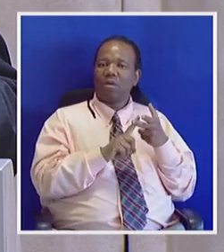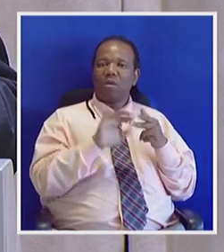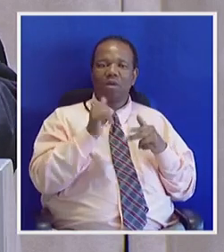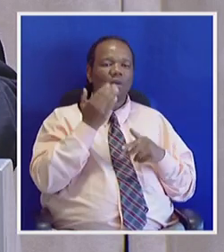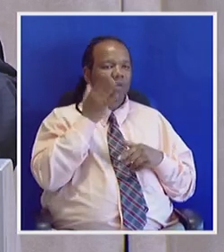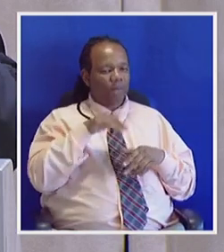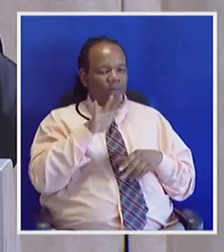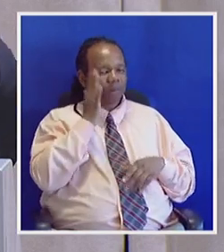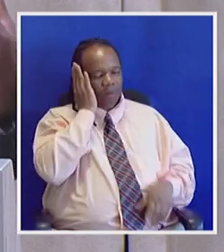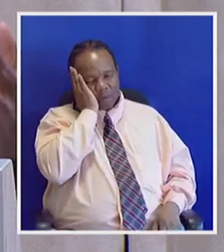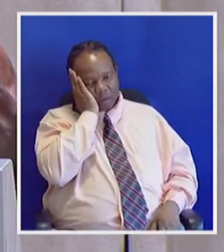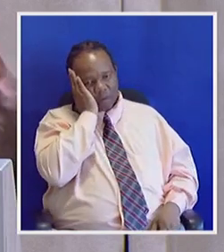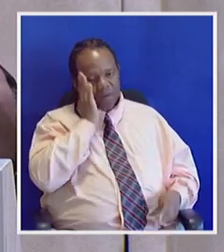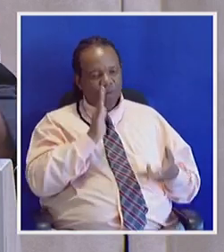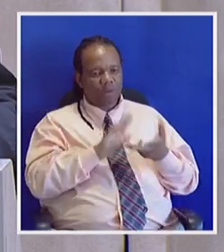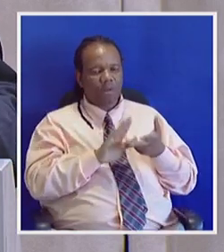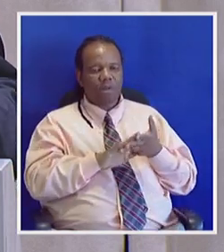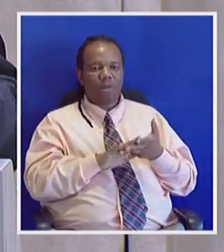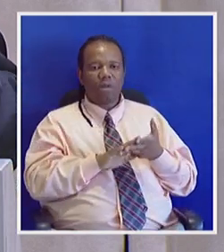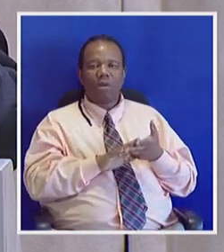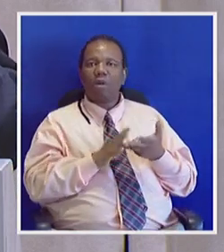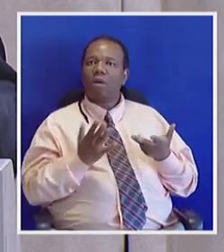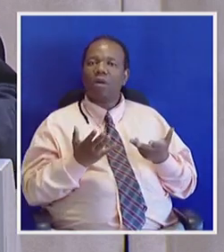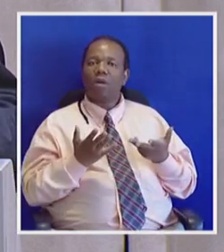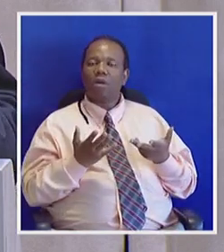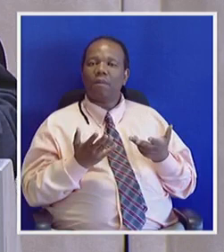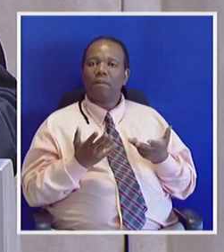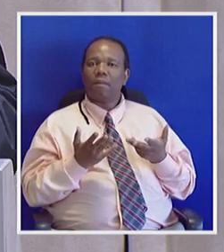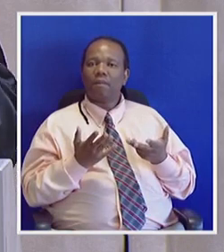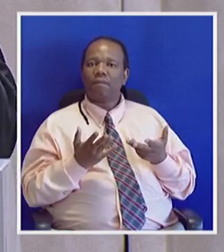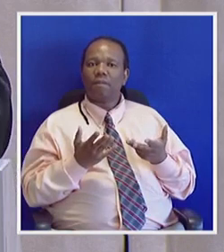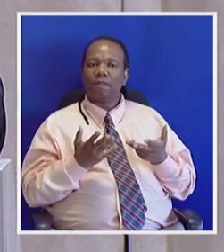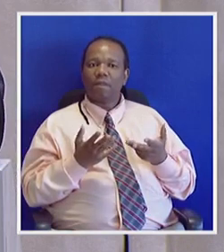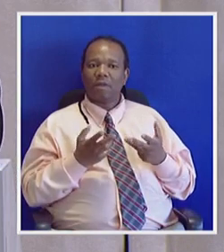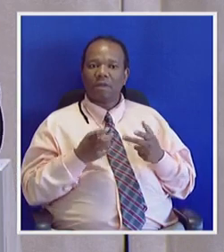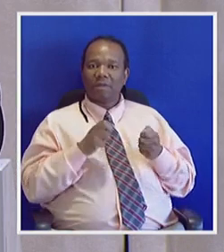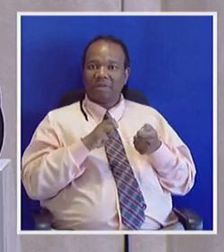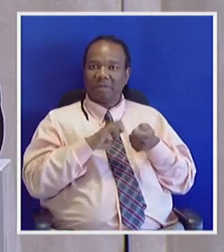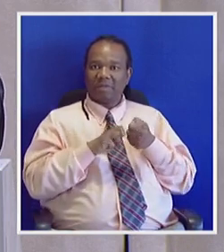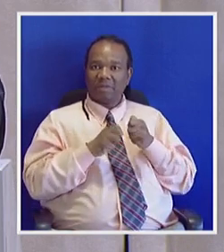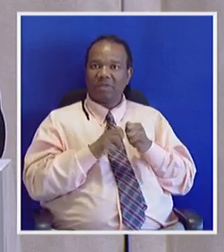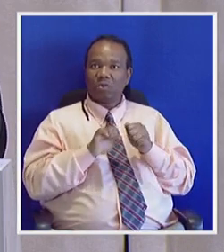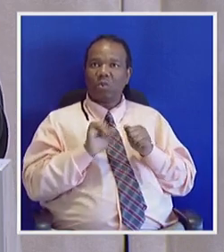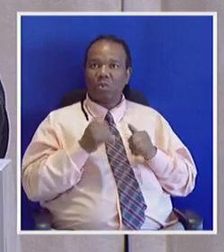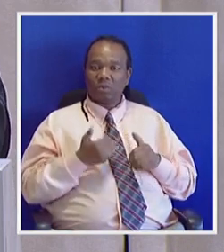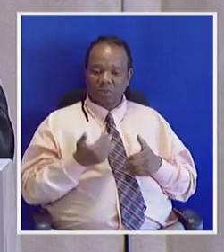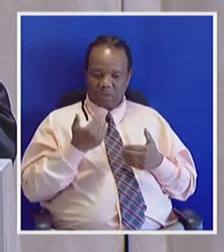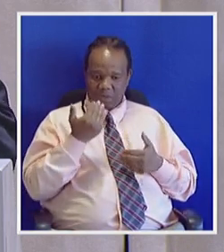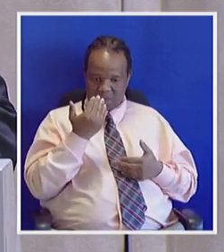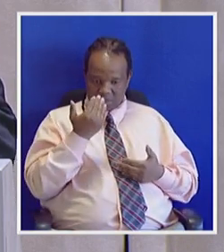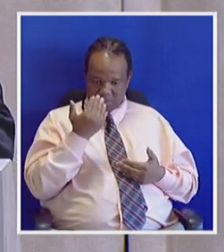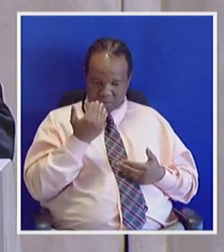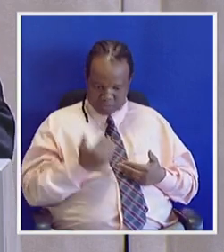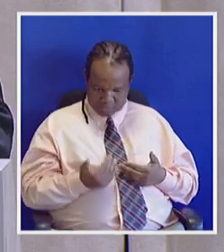accommodation, hostels for these young people, are issues that are front of mind. They are right on our